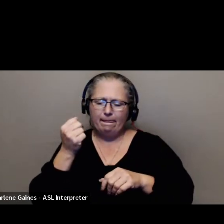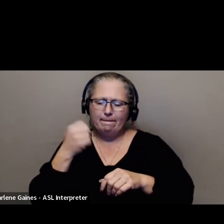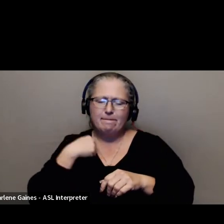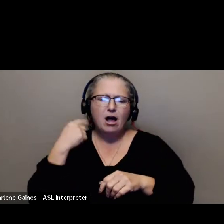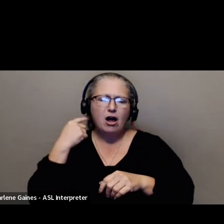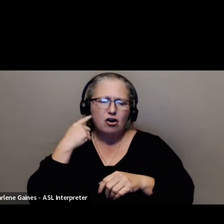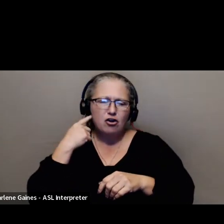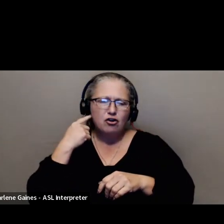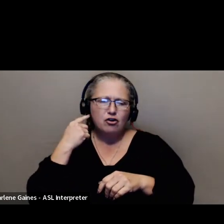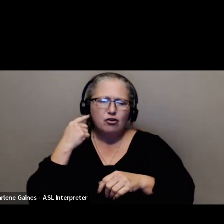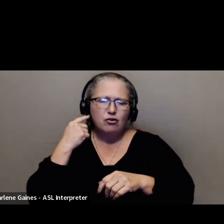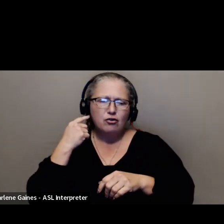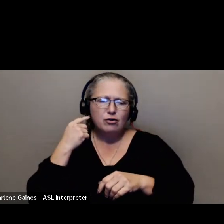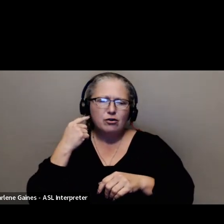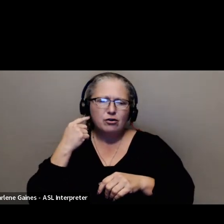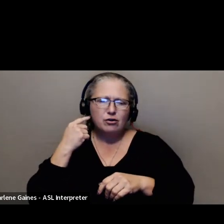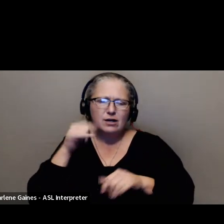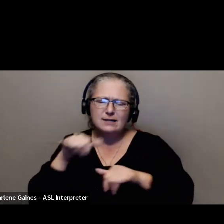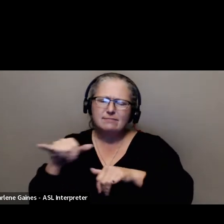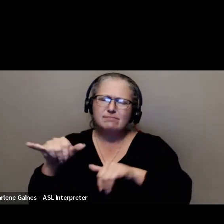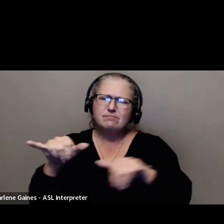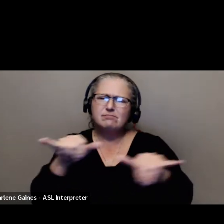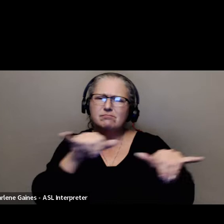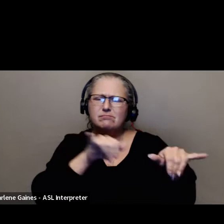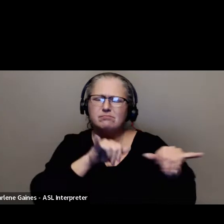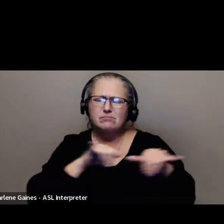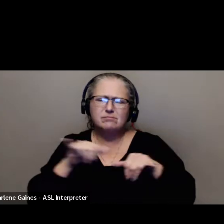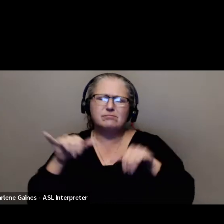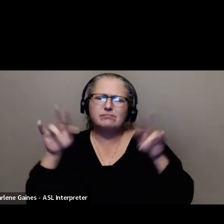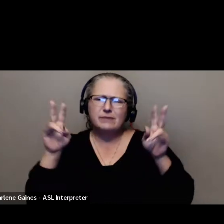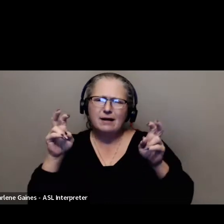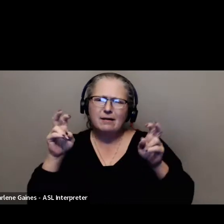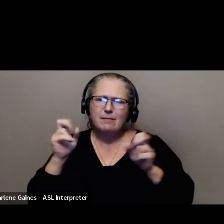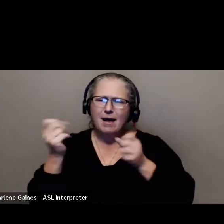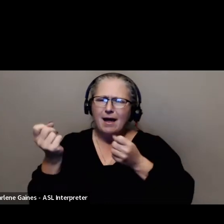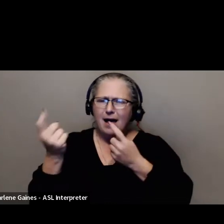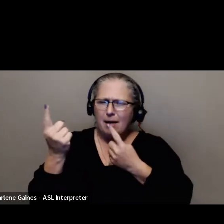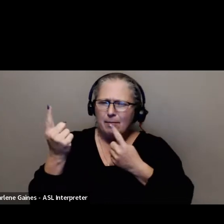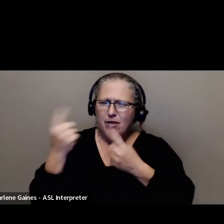a resounding theme tonight. Empathy for